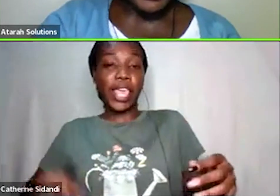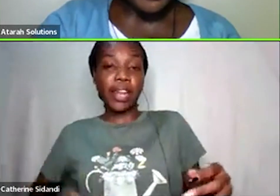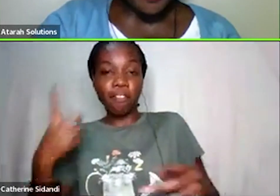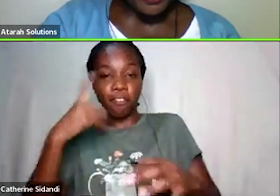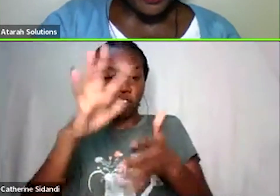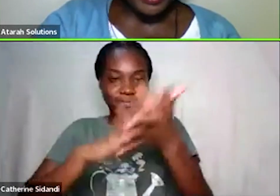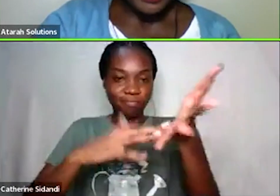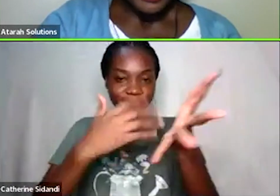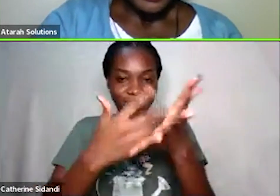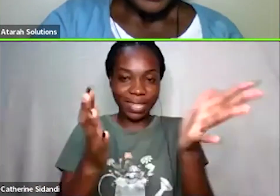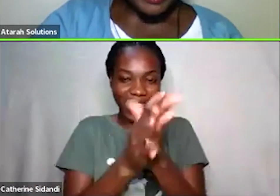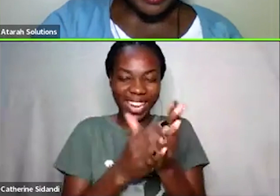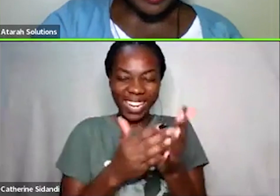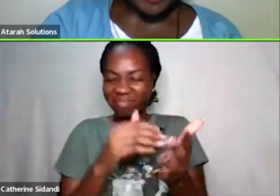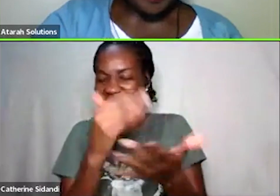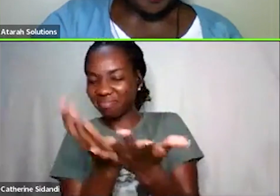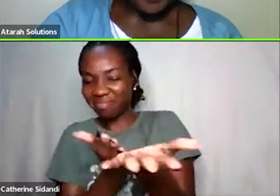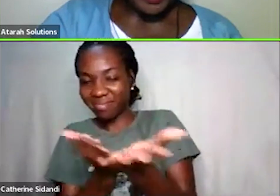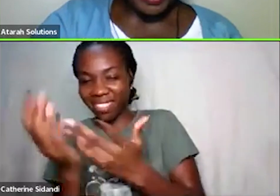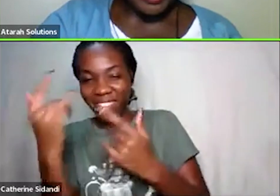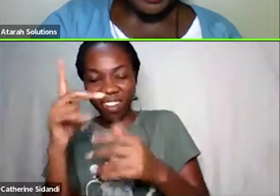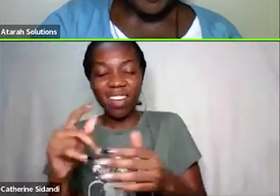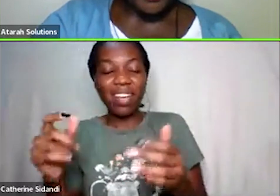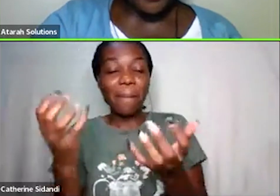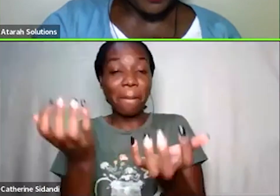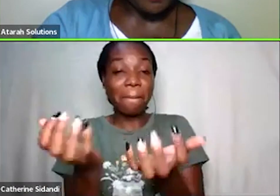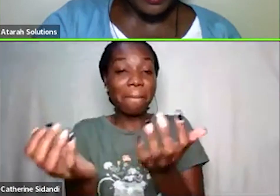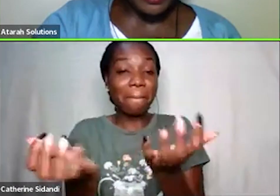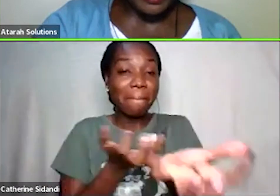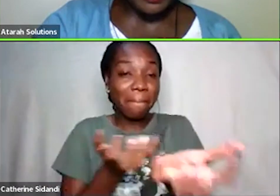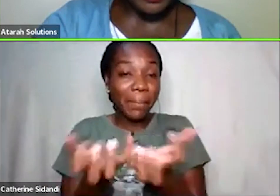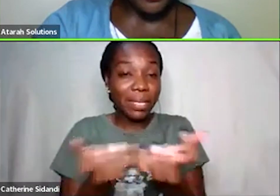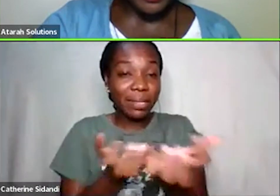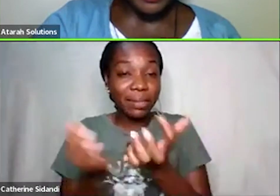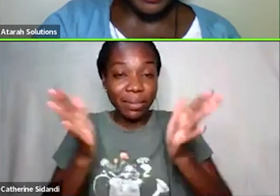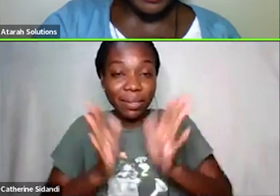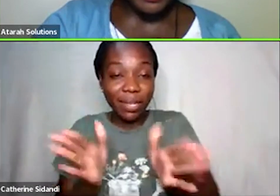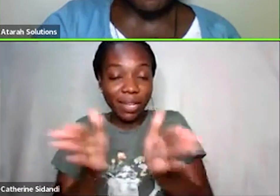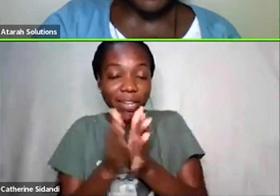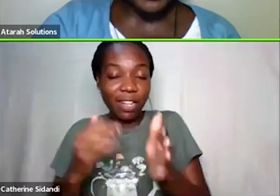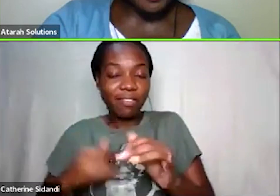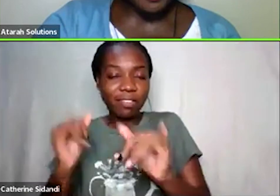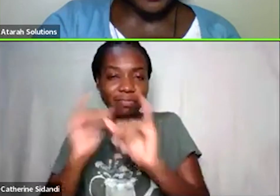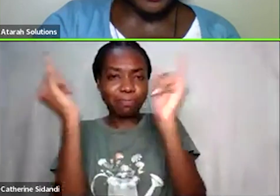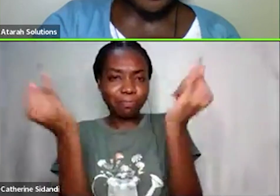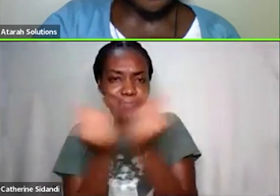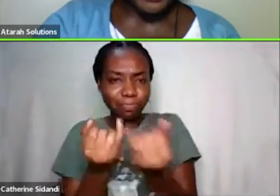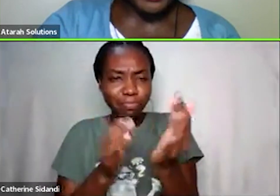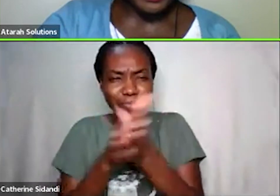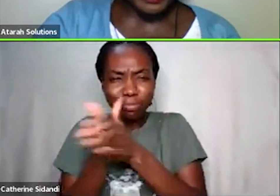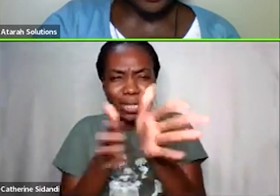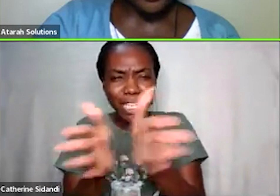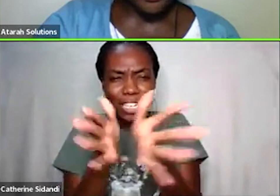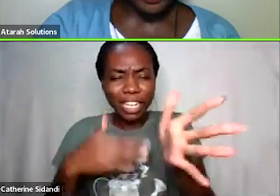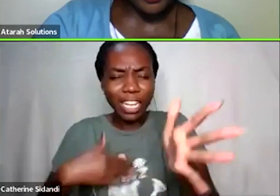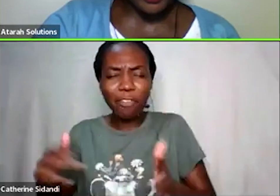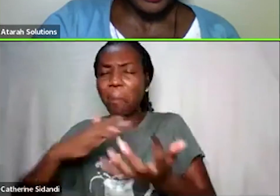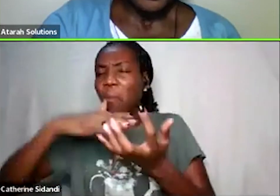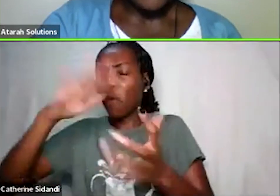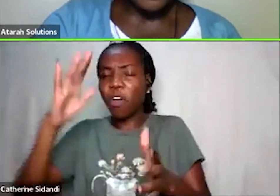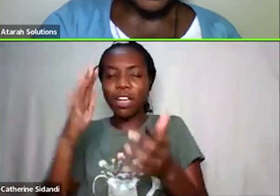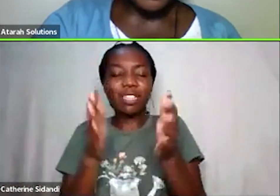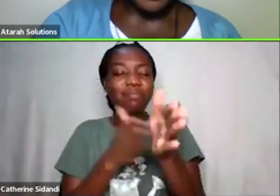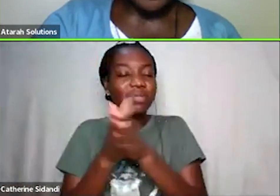seasoned entrepreneur. She's an entrepreneur with multi-industry interest and vast experience in building and